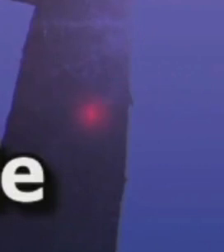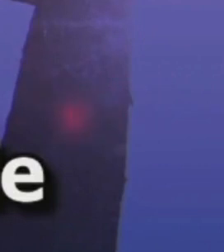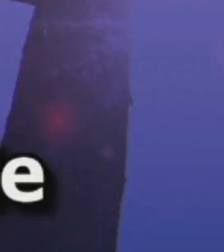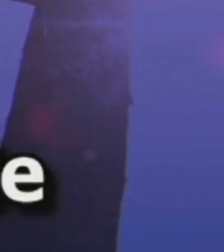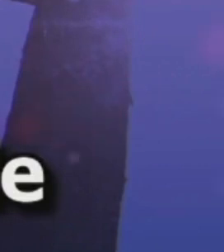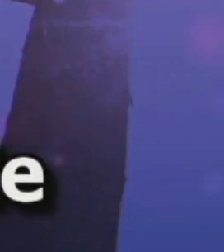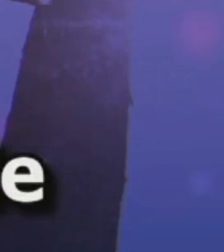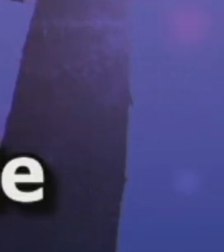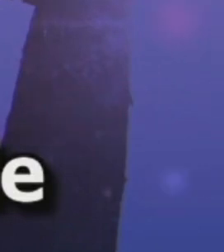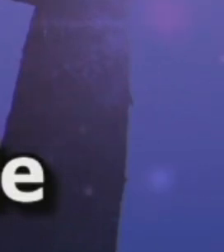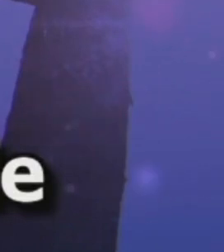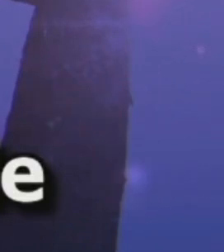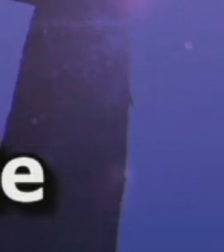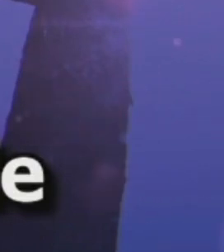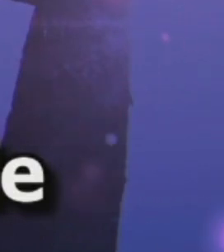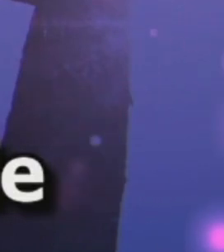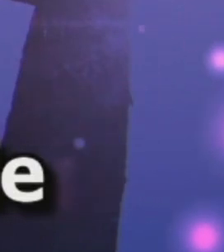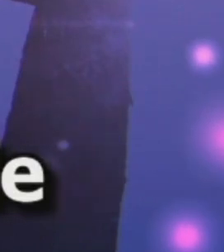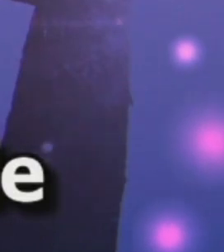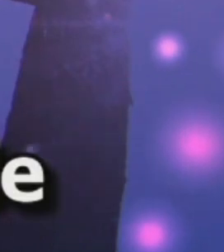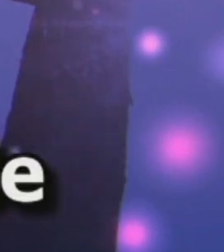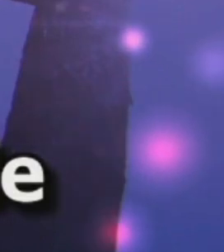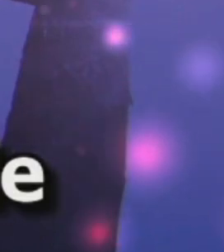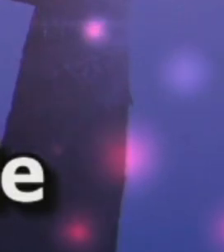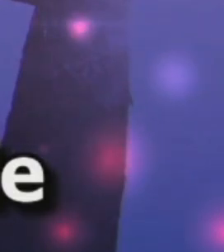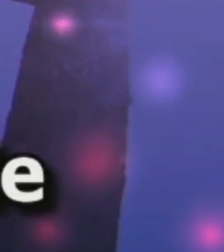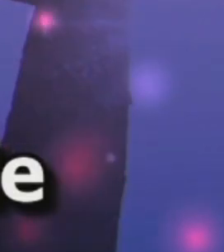believe. Lord, I